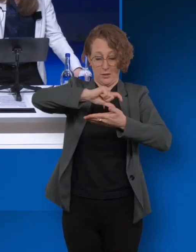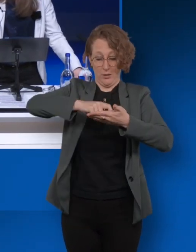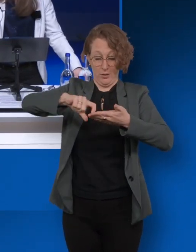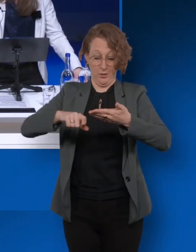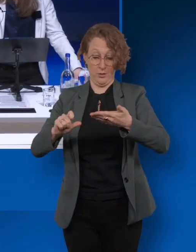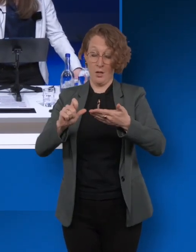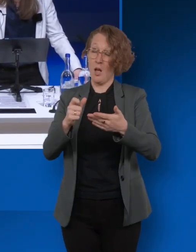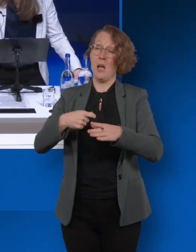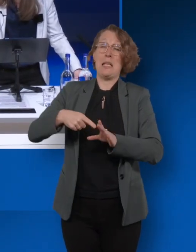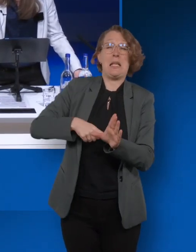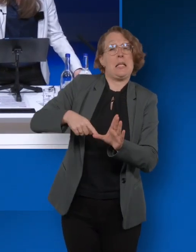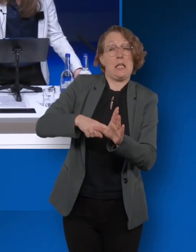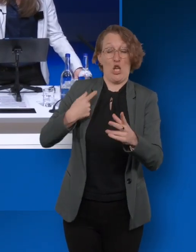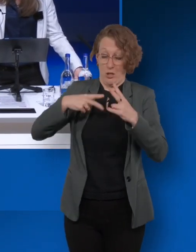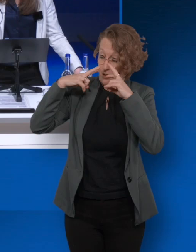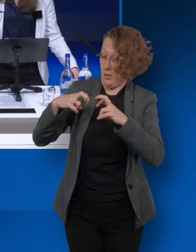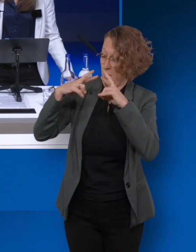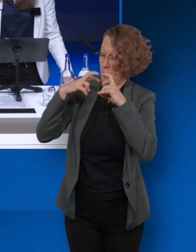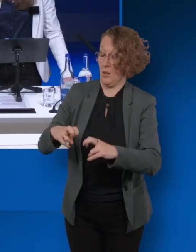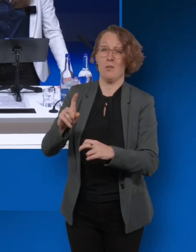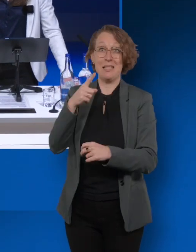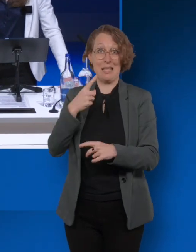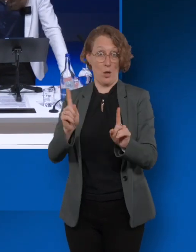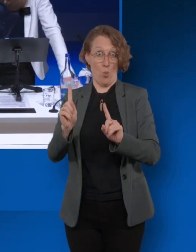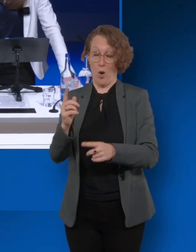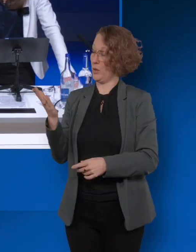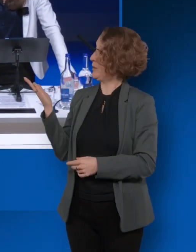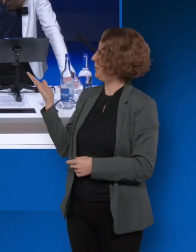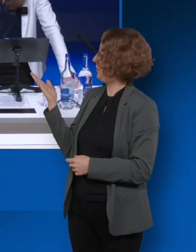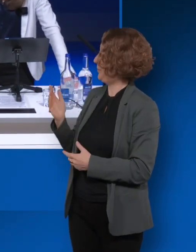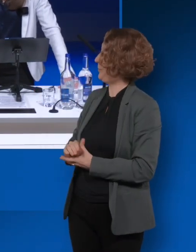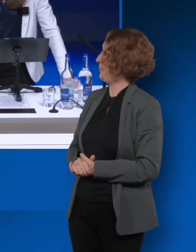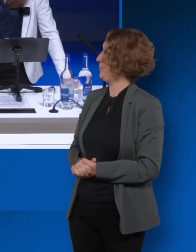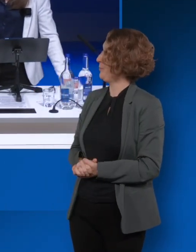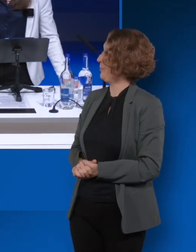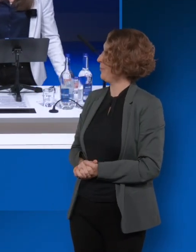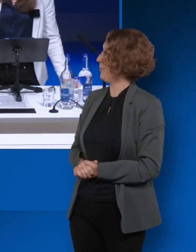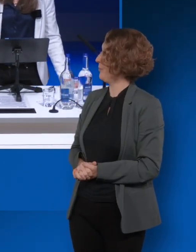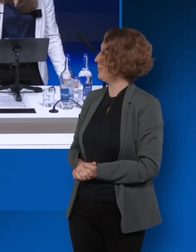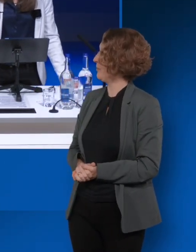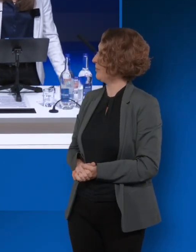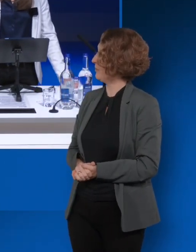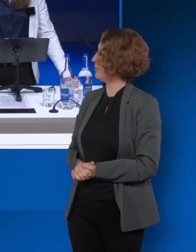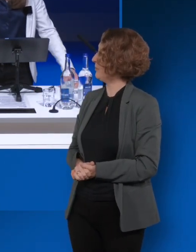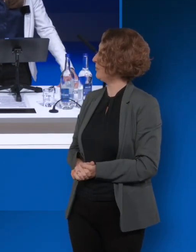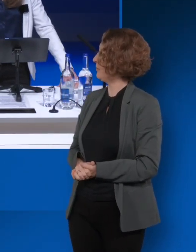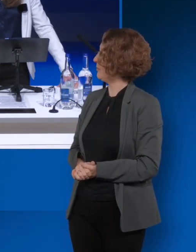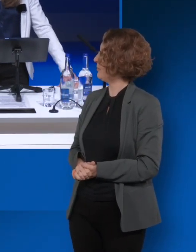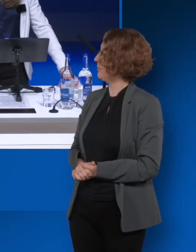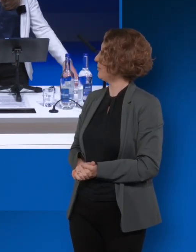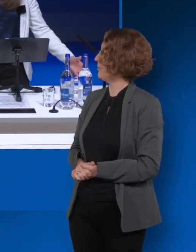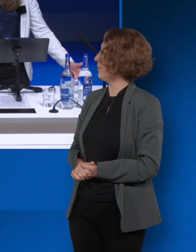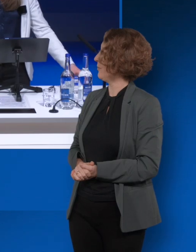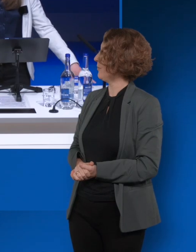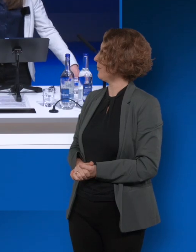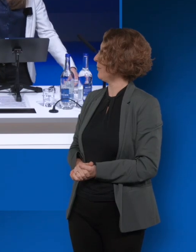this, he reflected, for my own part, after years of striving to explain the mind on the basis of brain action alone, I've